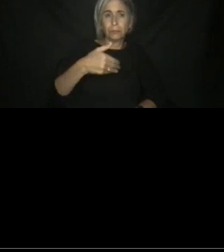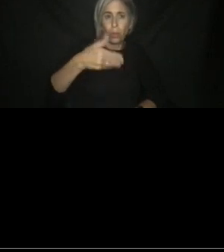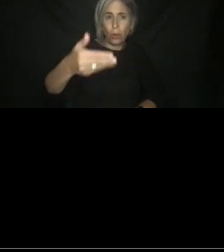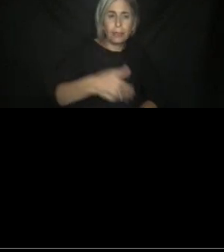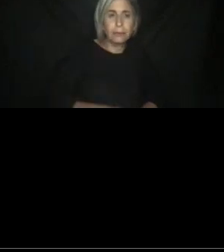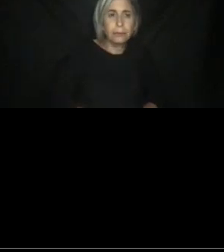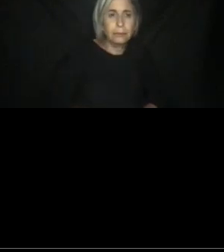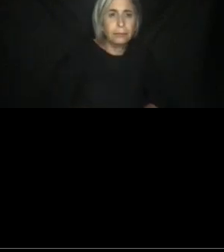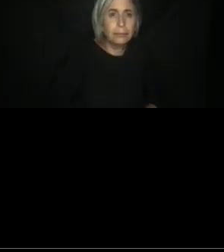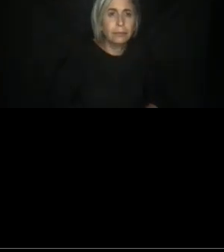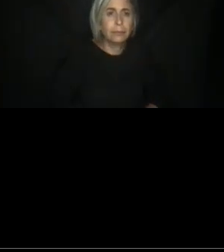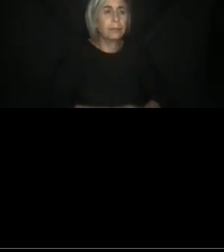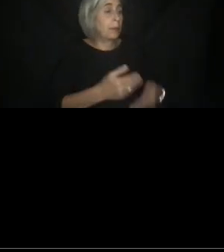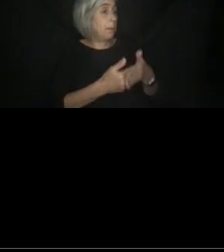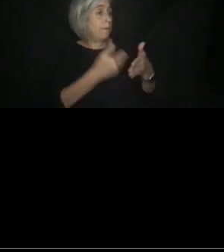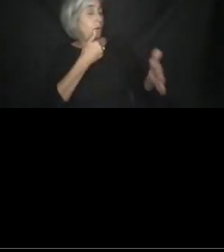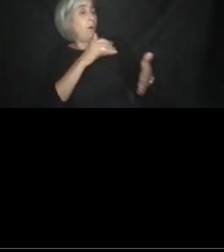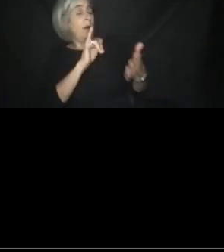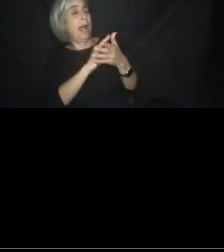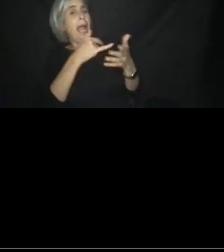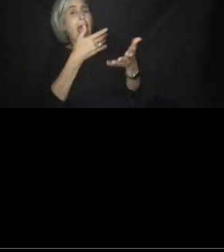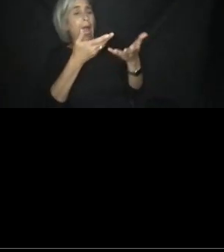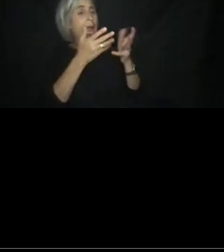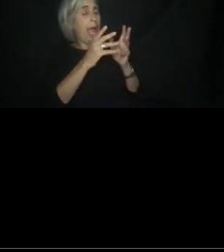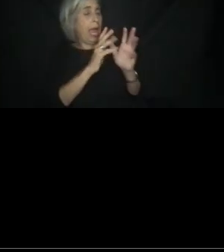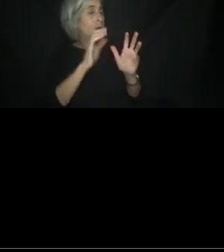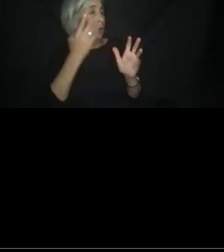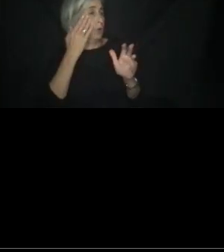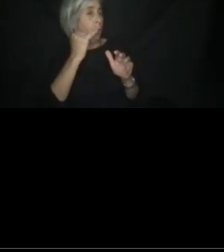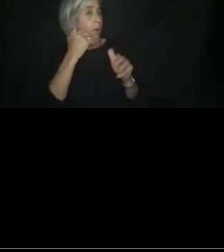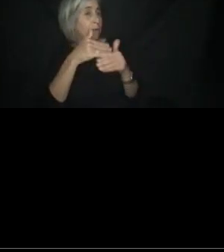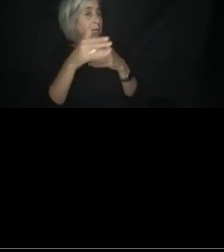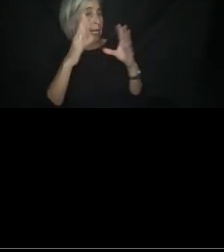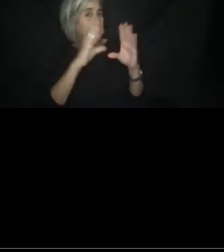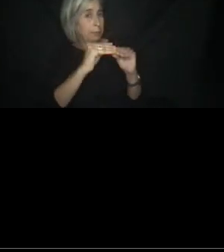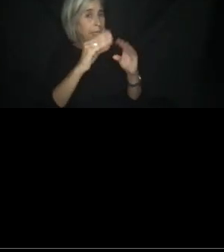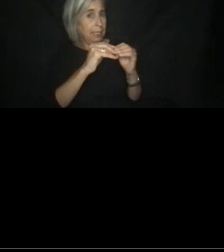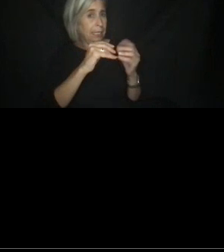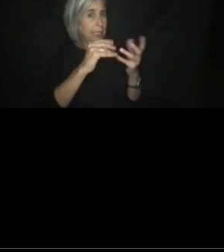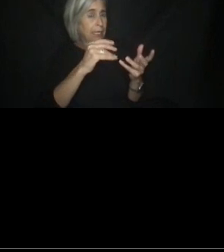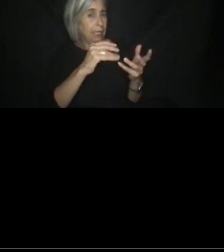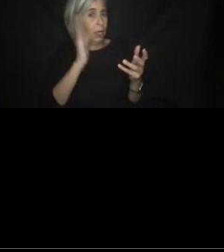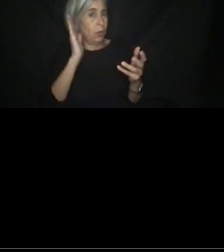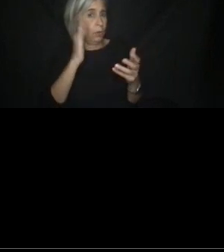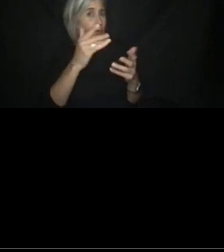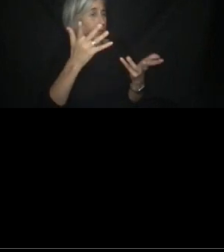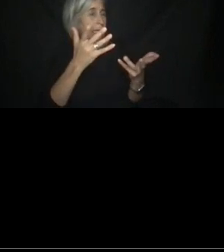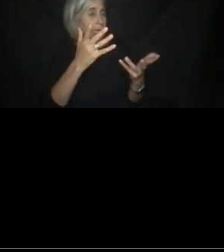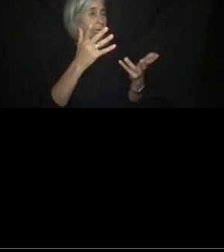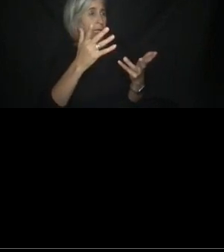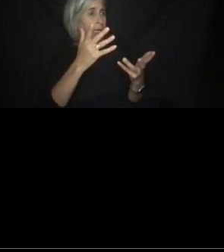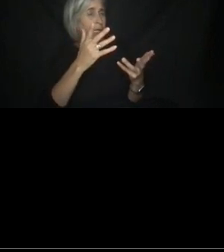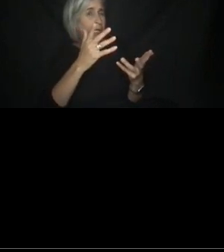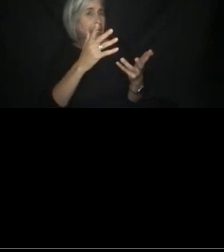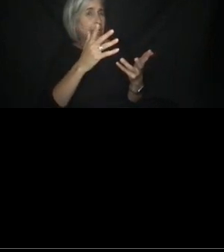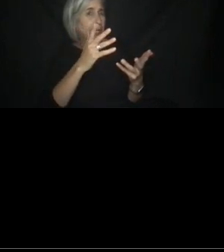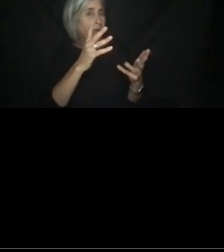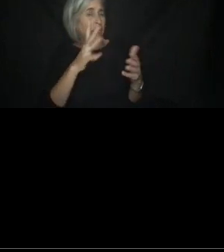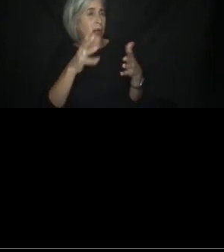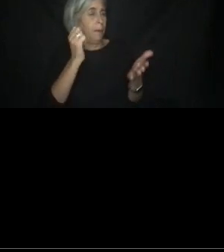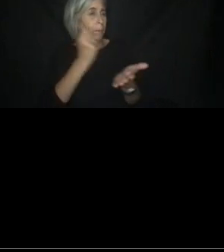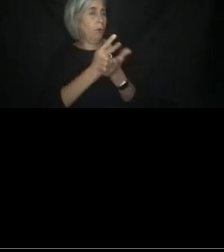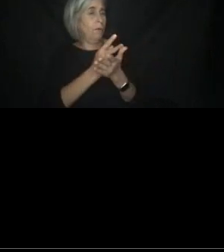give that direction, I just want to comment that I don't know if next meeting would make it for the agenda. Catherine,